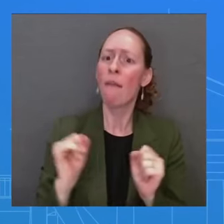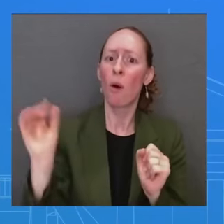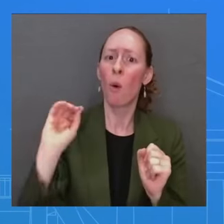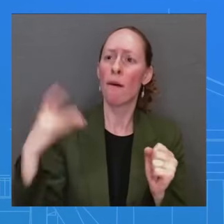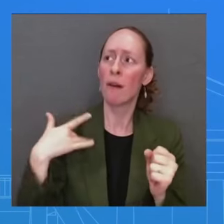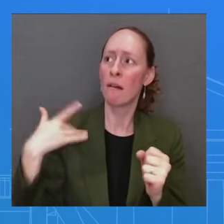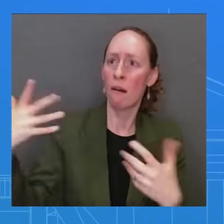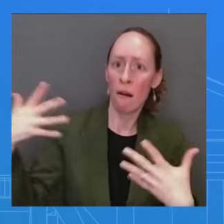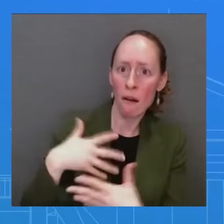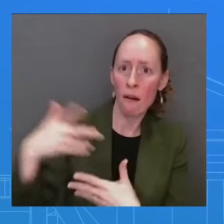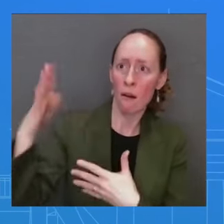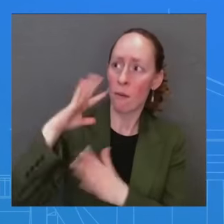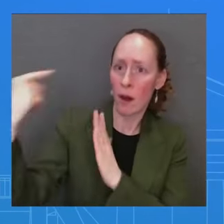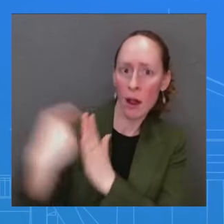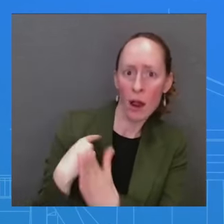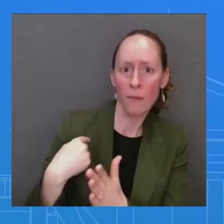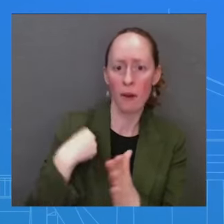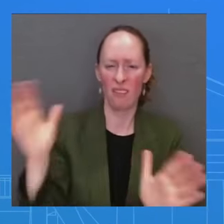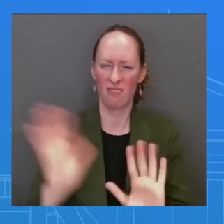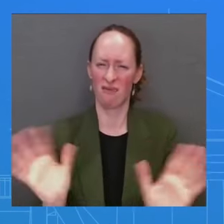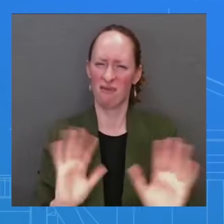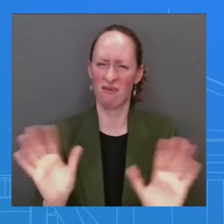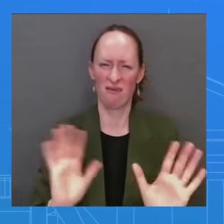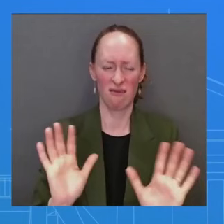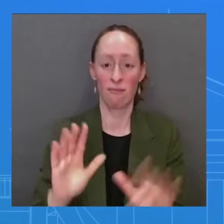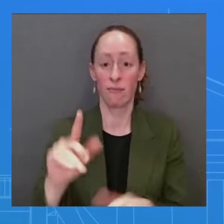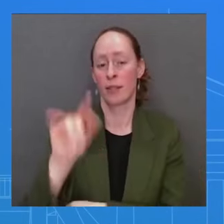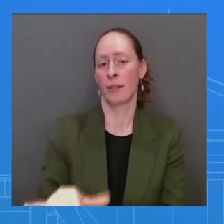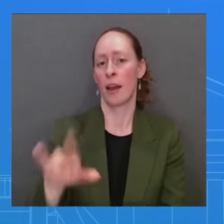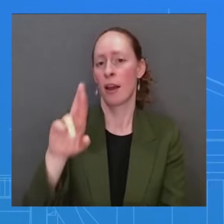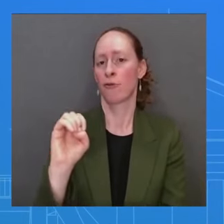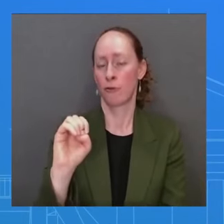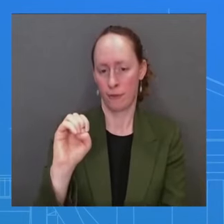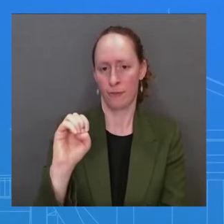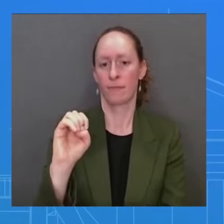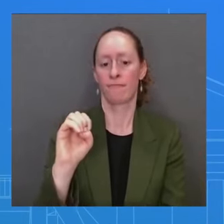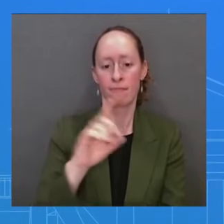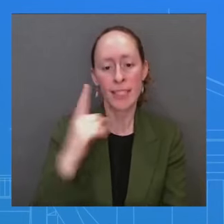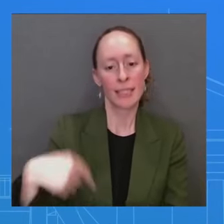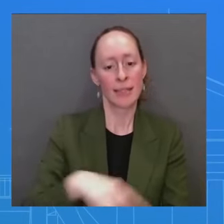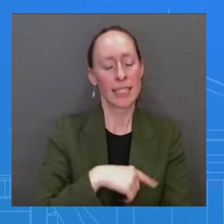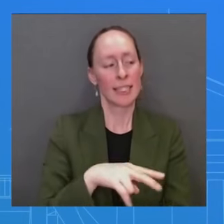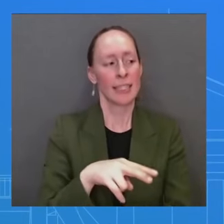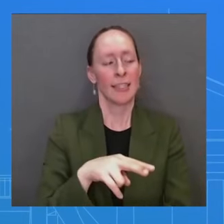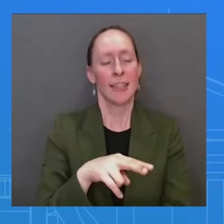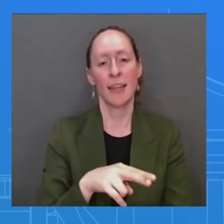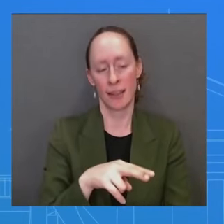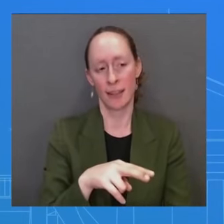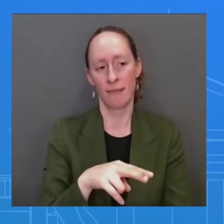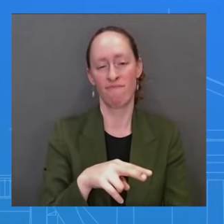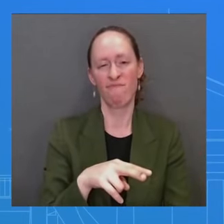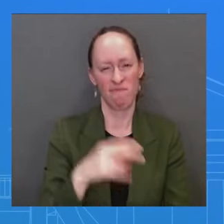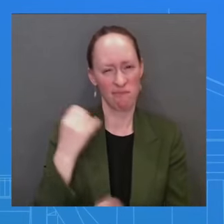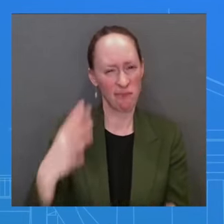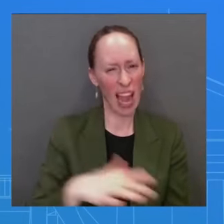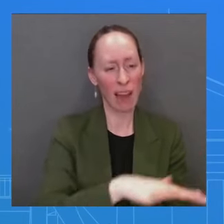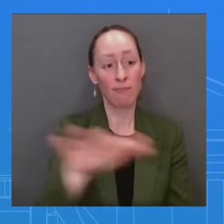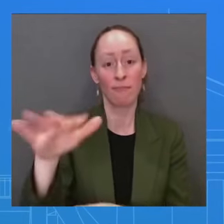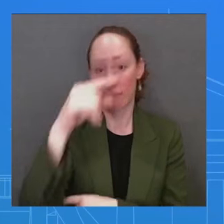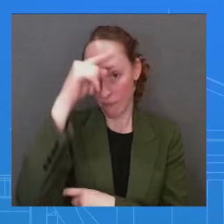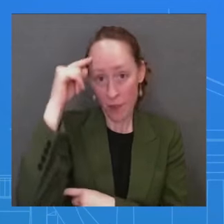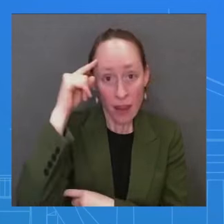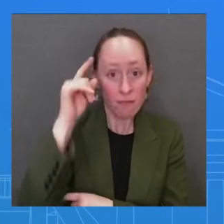Mr. Nichols' death served as another painful reminder of the profound fear and trauma that Black and Brown Americans continue to